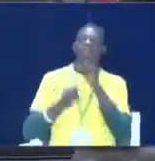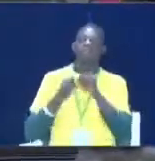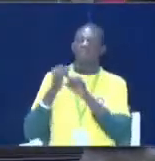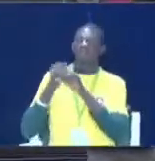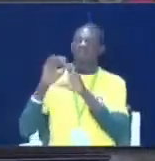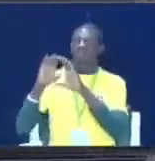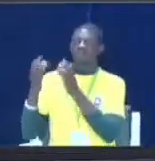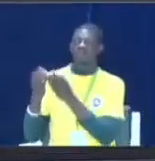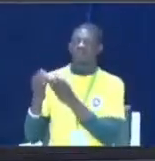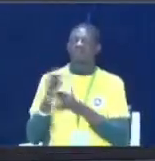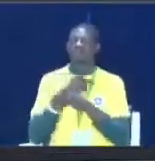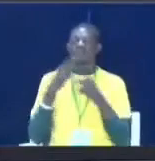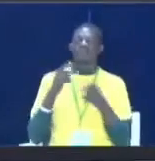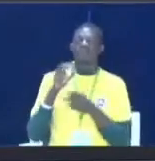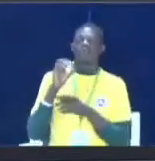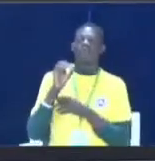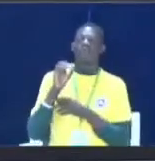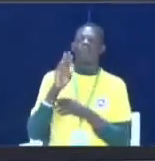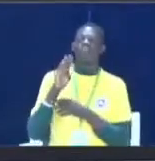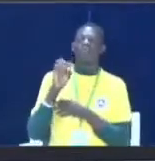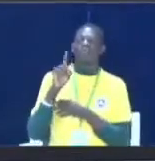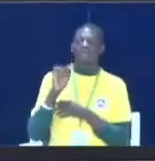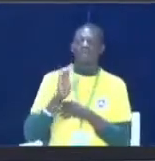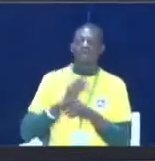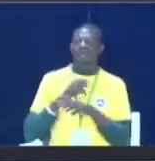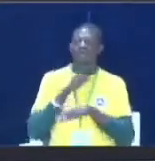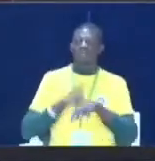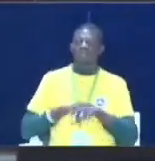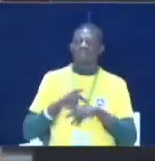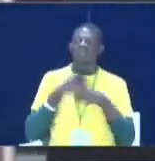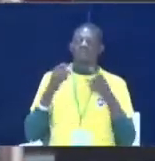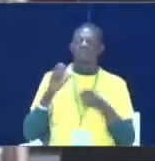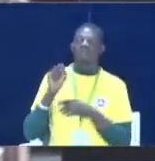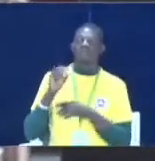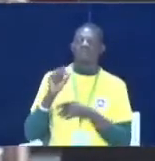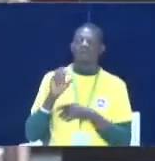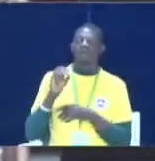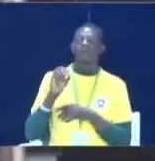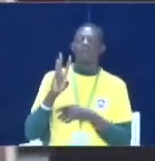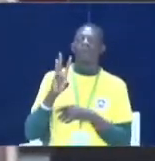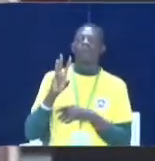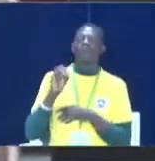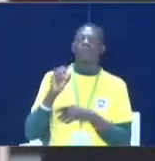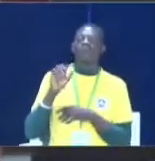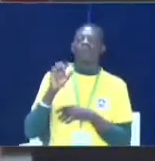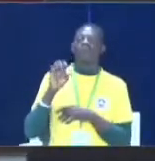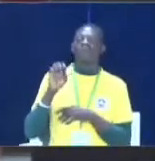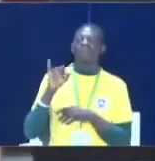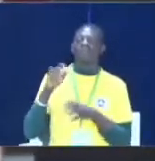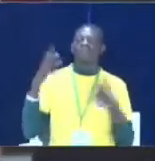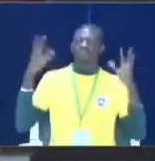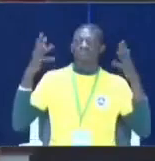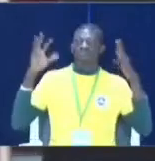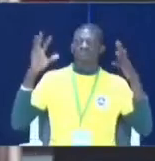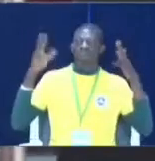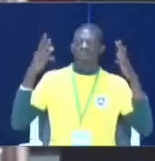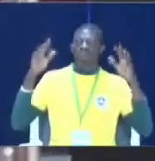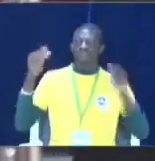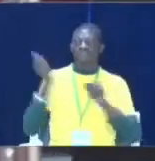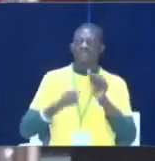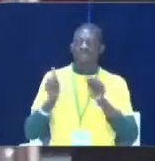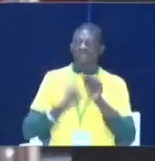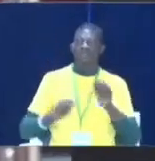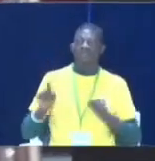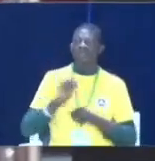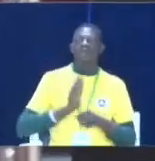Pastor, Pastor Belemina Obonge, and our National Youth Pastor, Pastor Shola Oweye. Please, can you help me celebrate God in their life? And every of